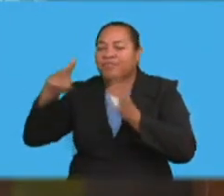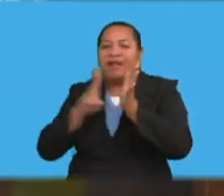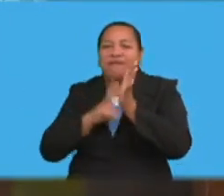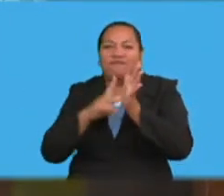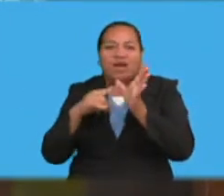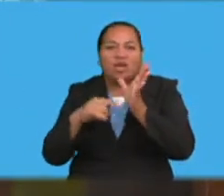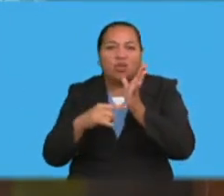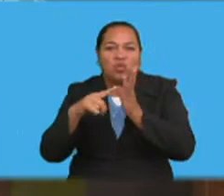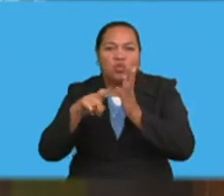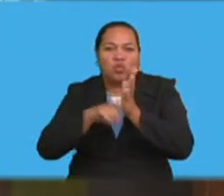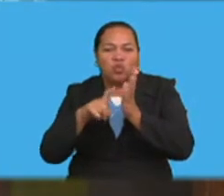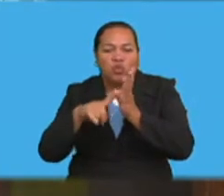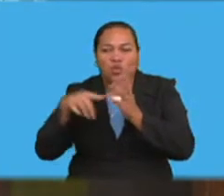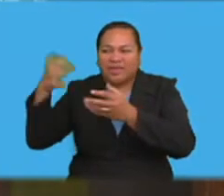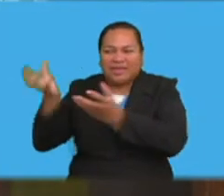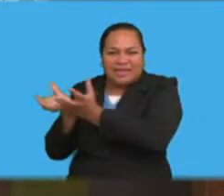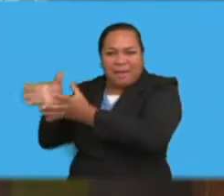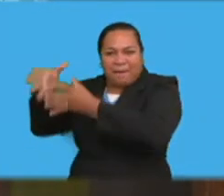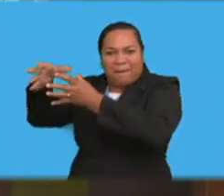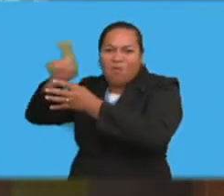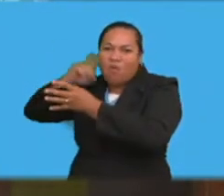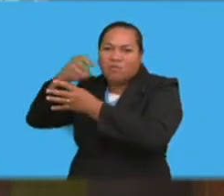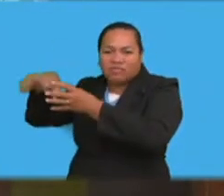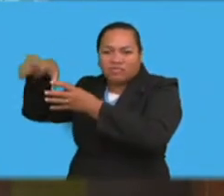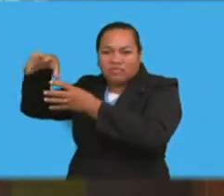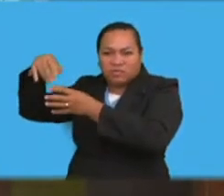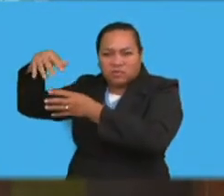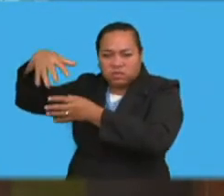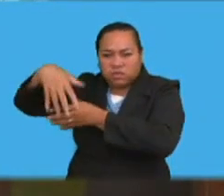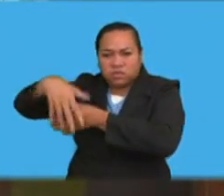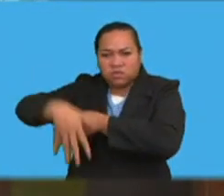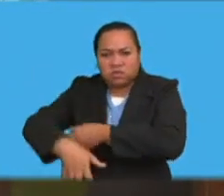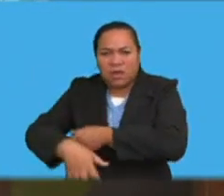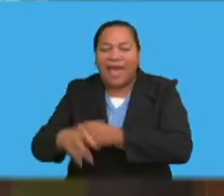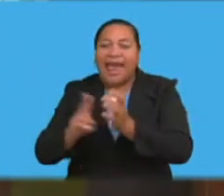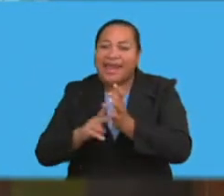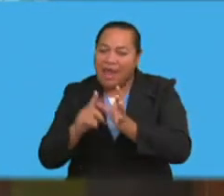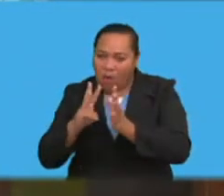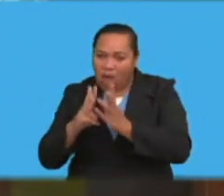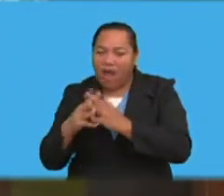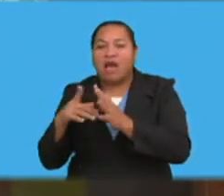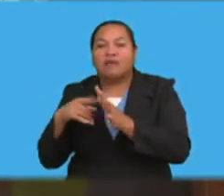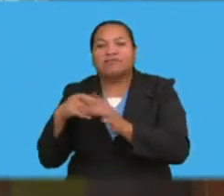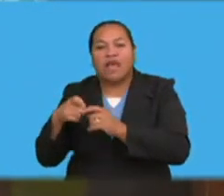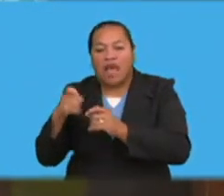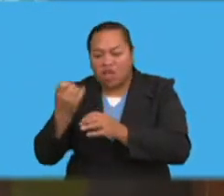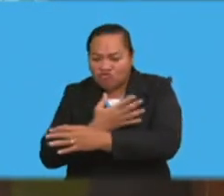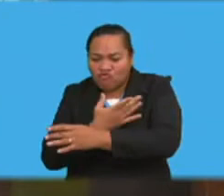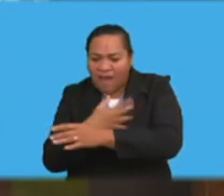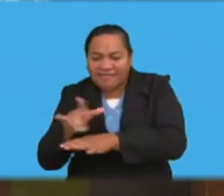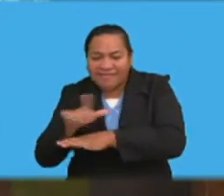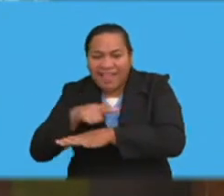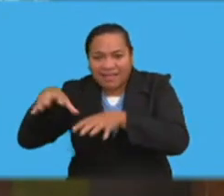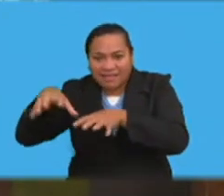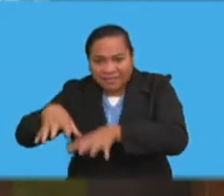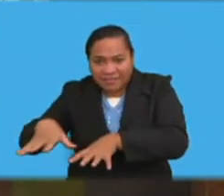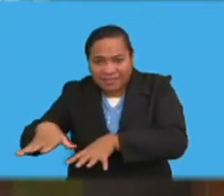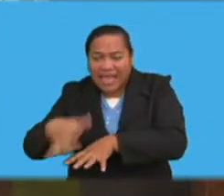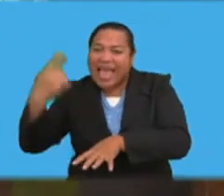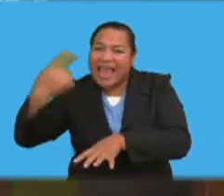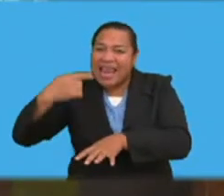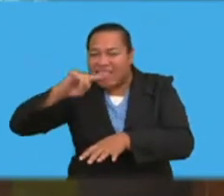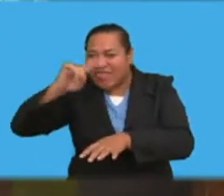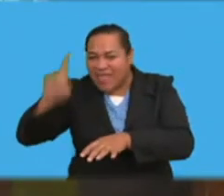two tributaries, Mosi watershed, Nawaka watershed. Madam Speaker, grassland covers around